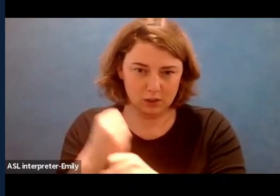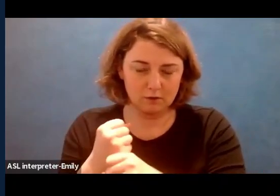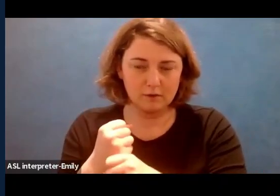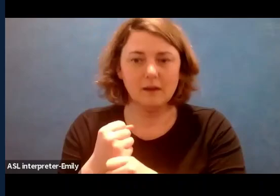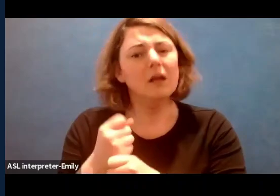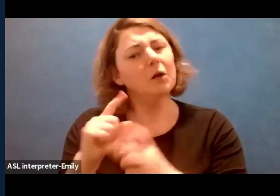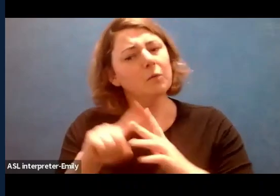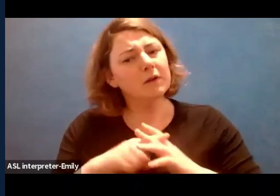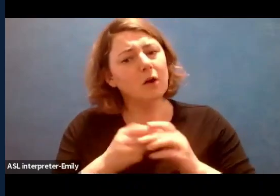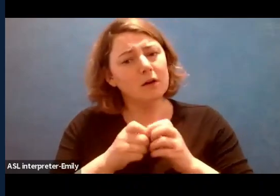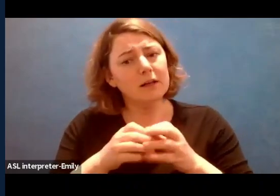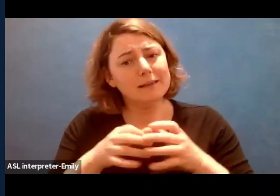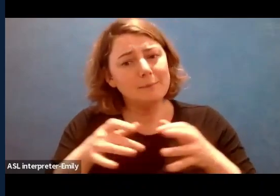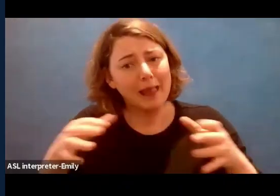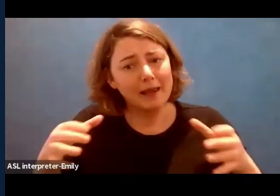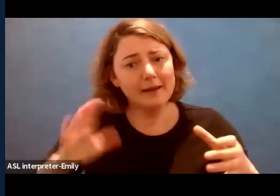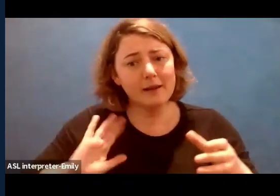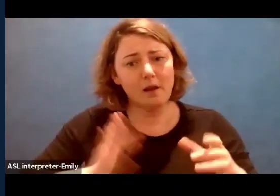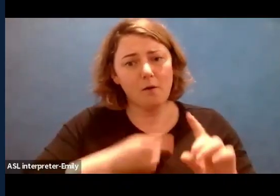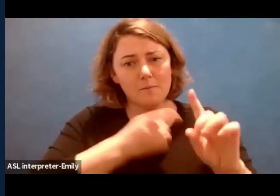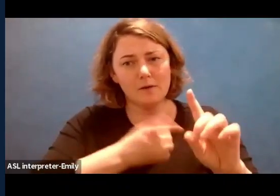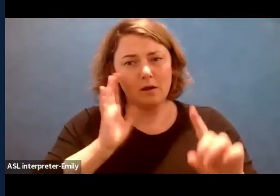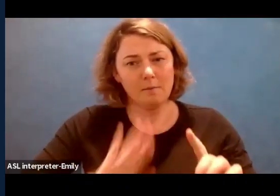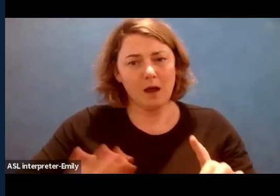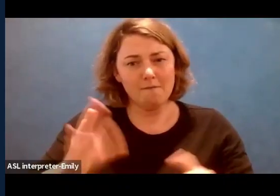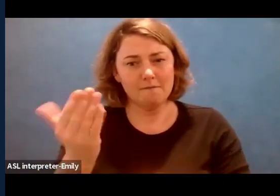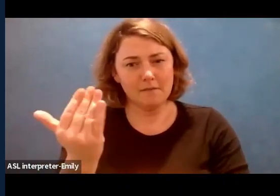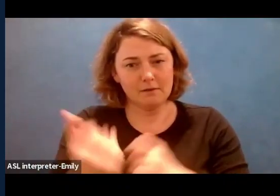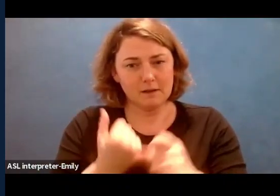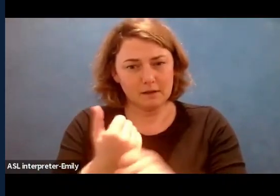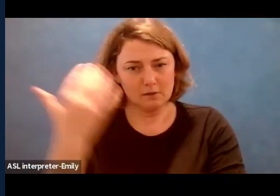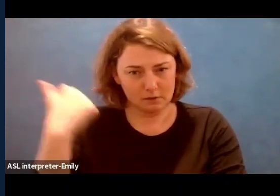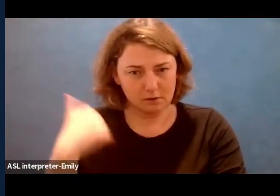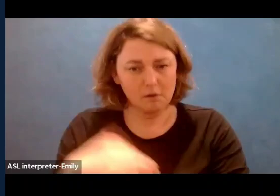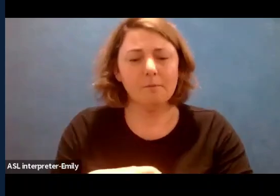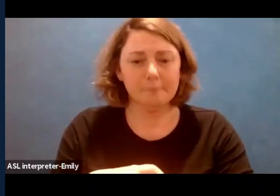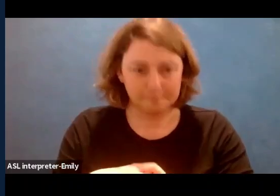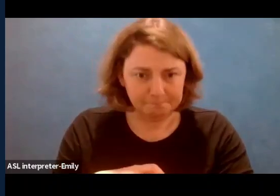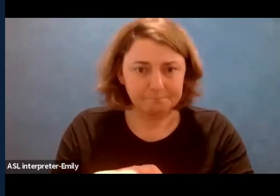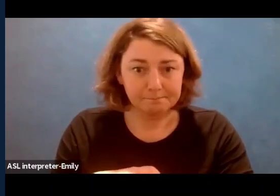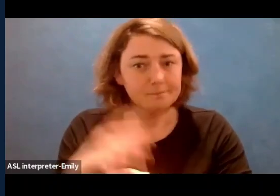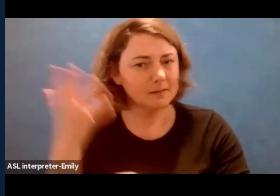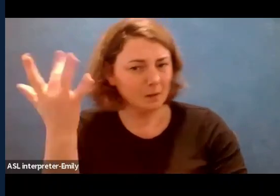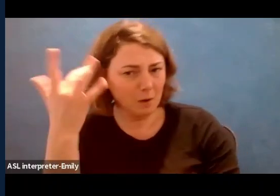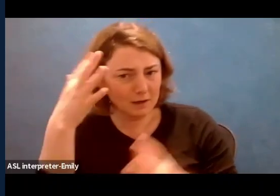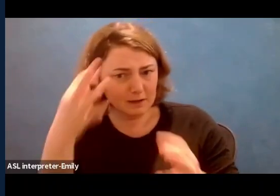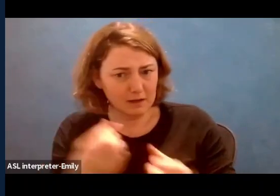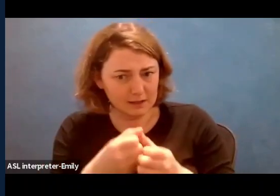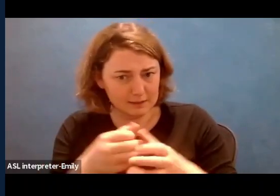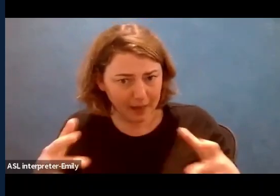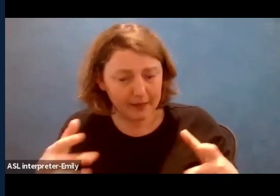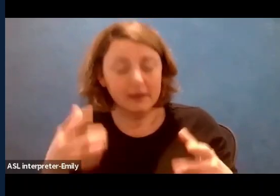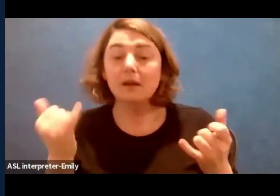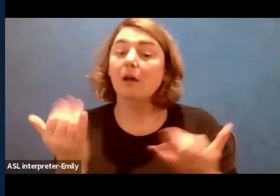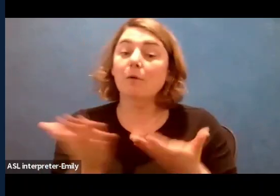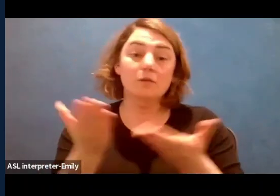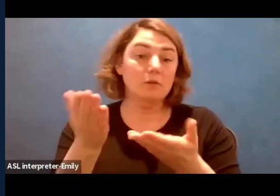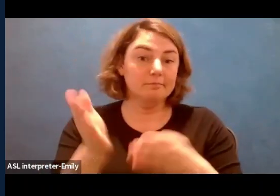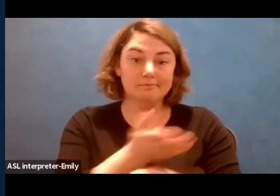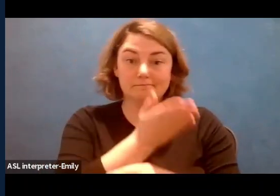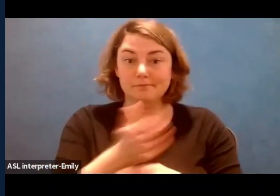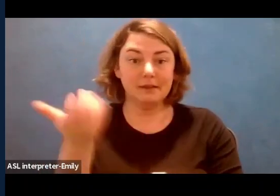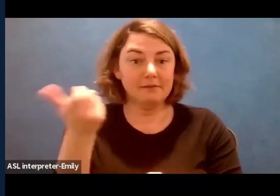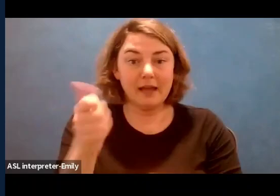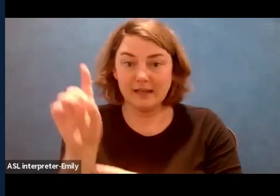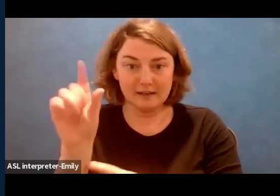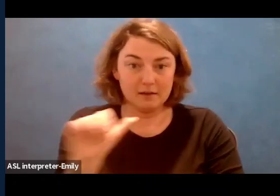We started expanding our mission really about 15 years ago. And why did we do this? We now serve people across any